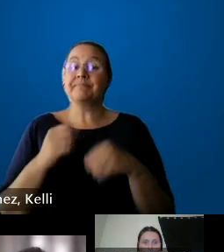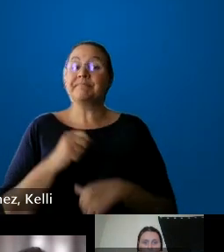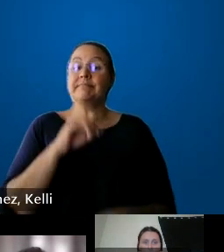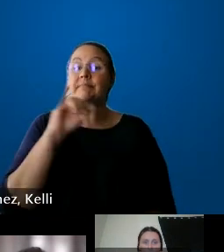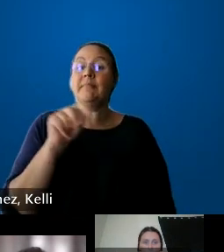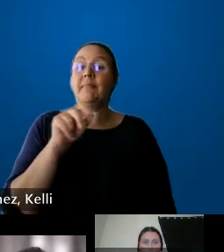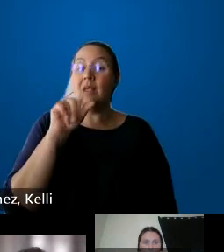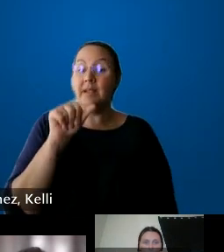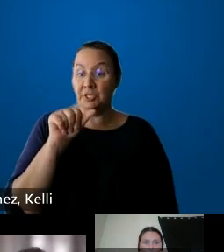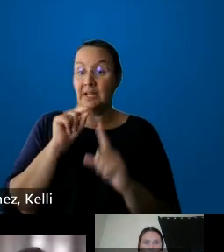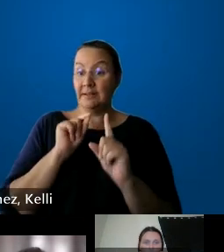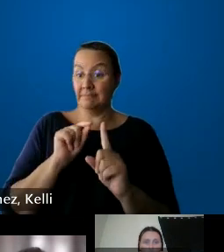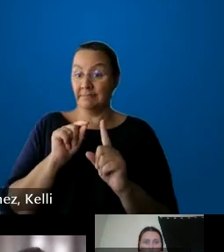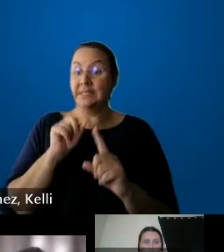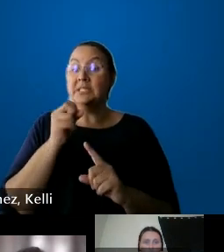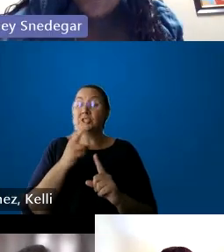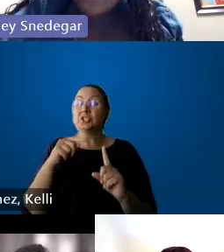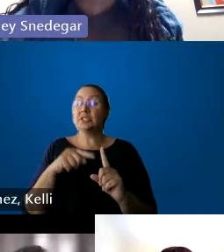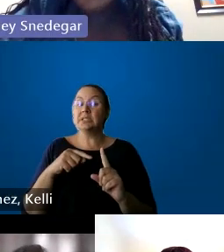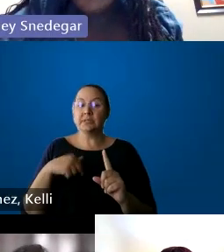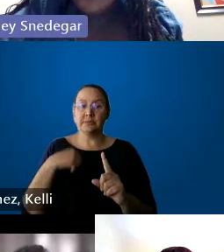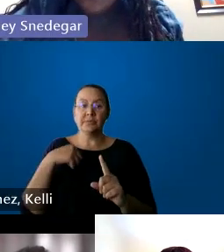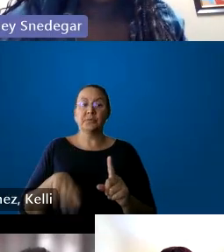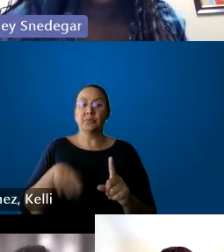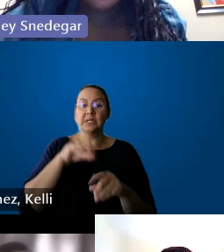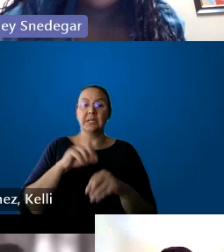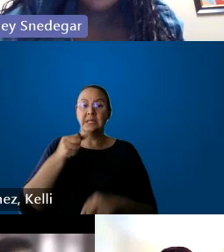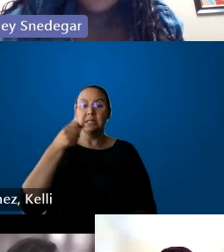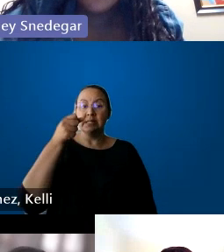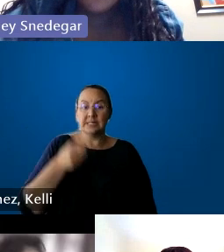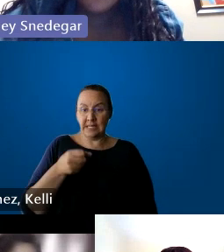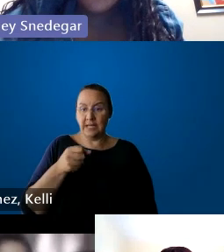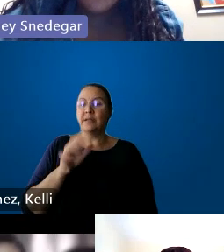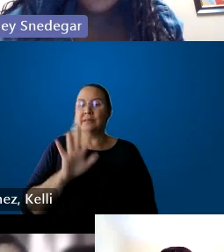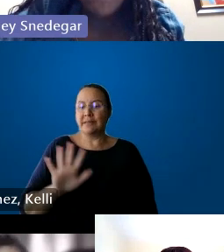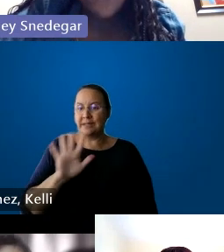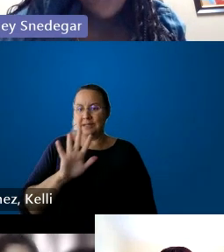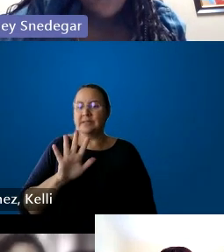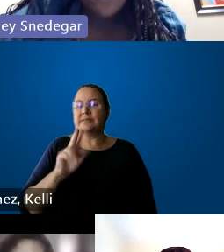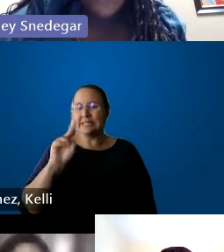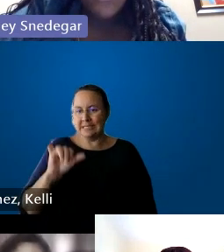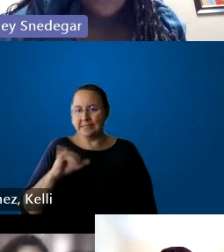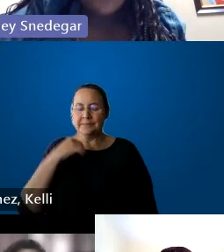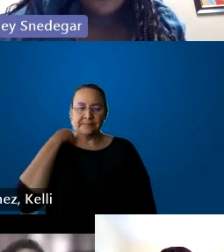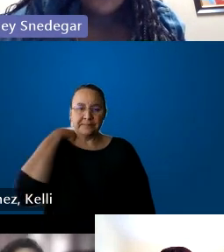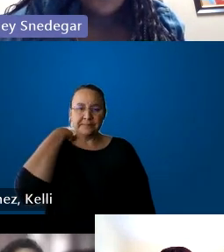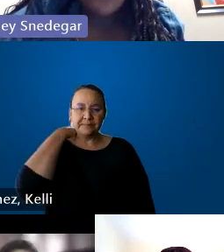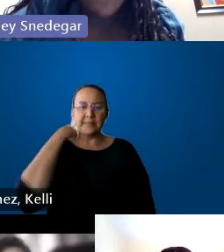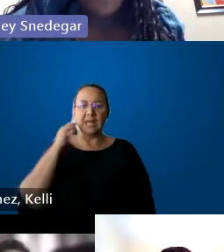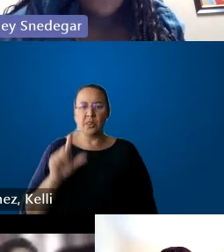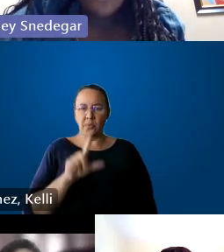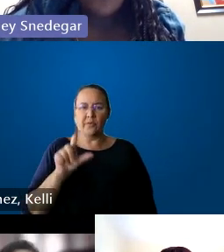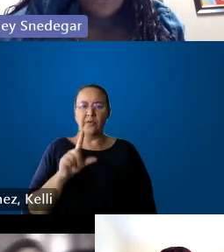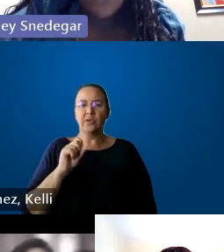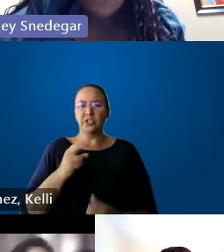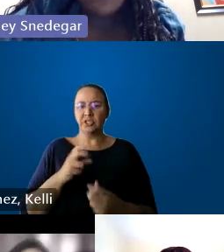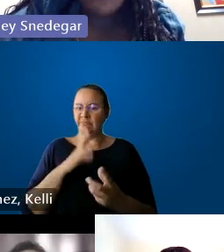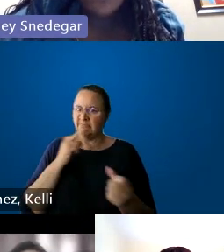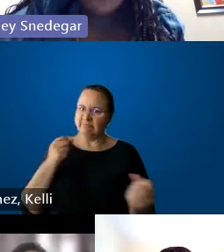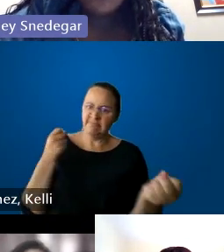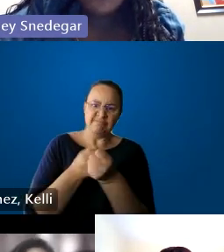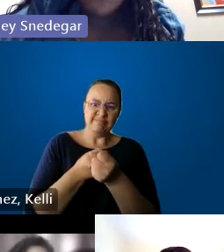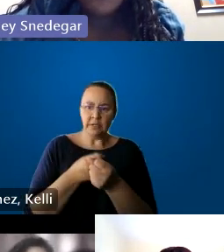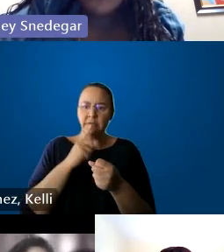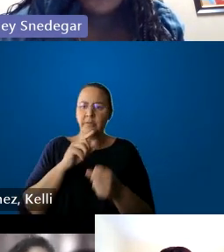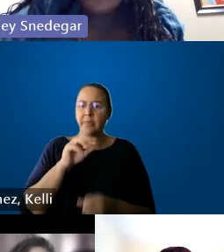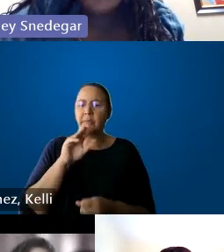Jada Reinhardt. Jada was raised in the south end of Louisville, Kentucky. She is a resilient advocate working as the